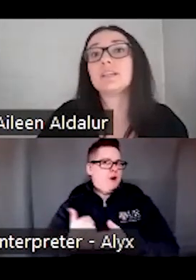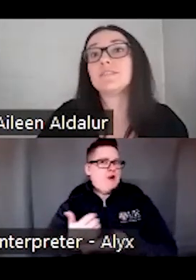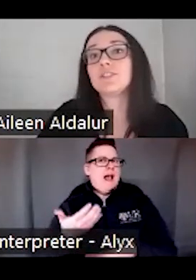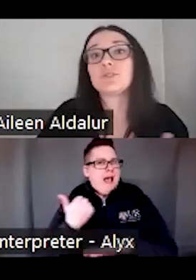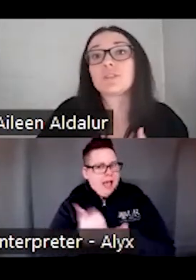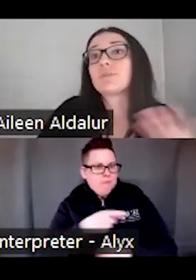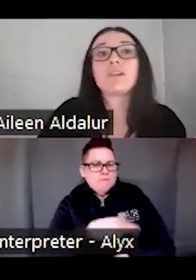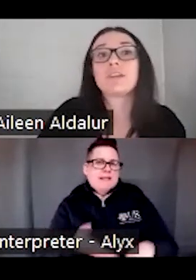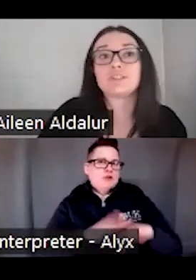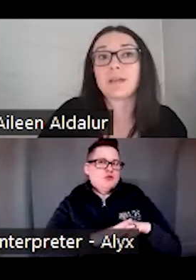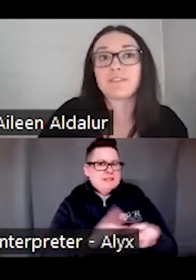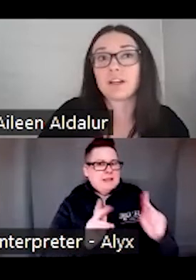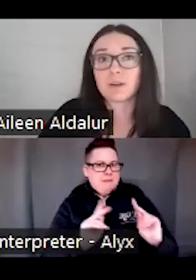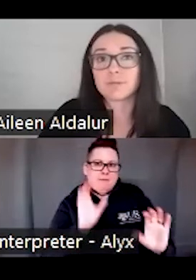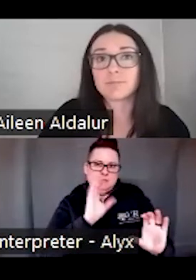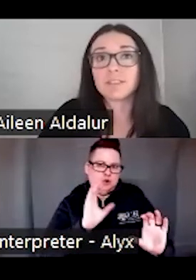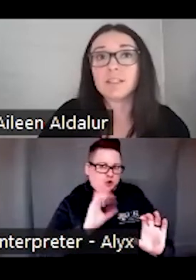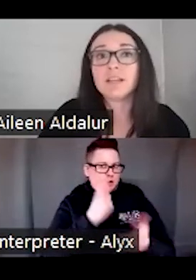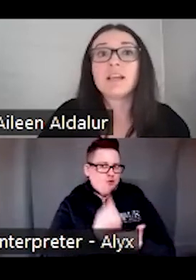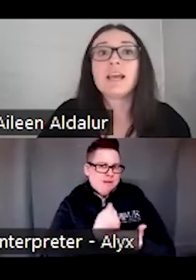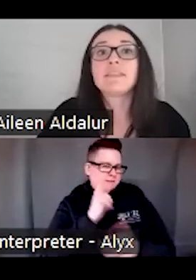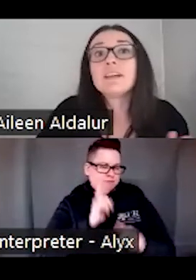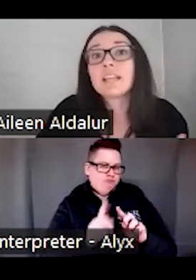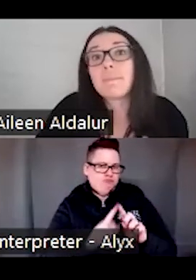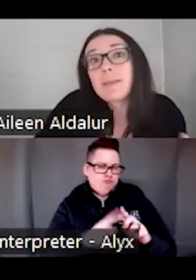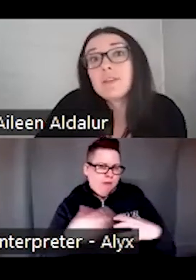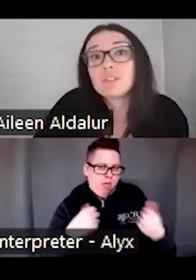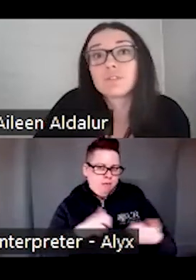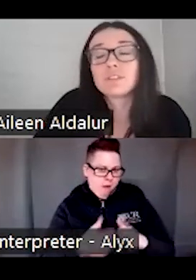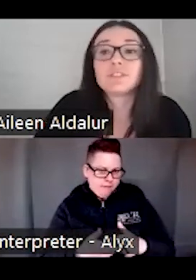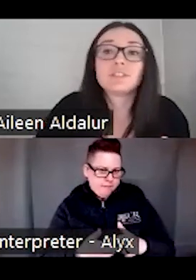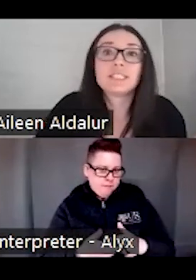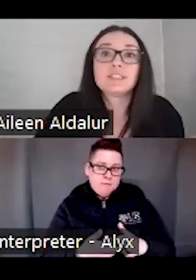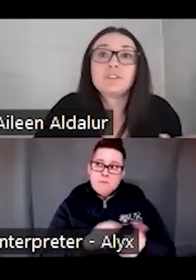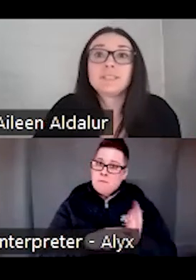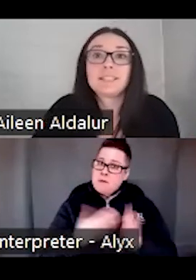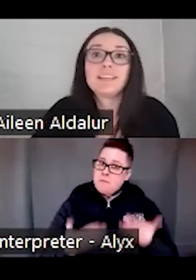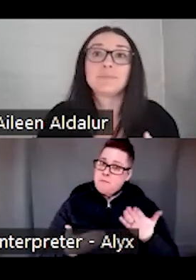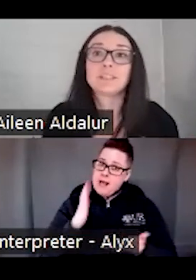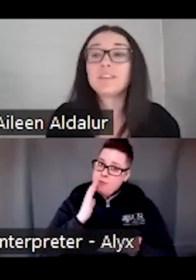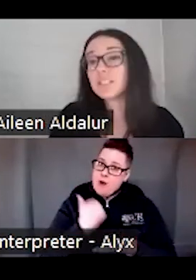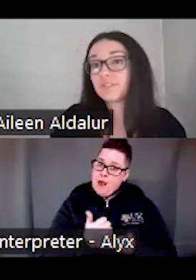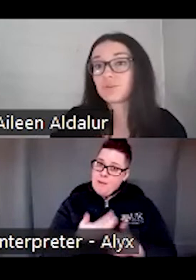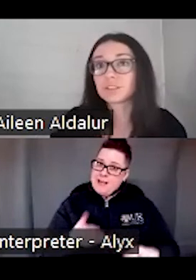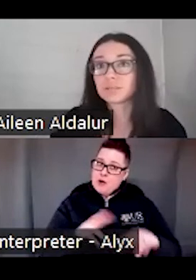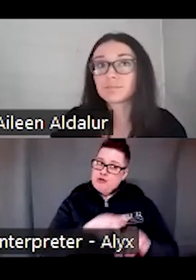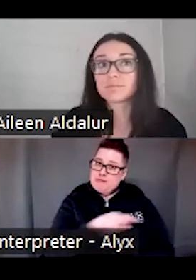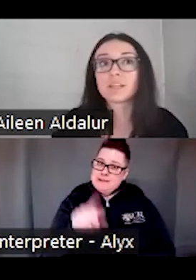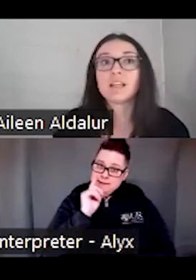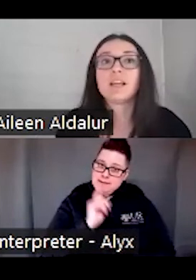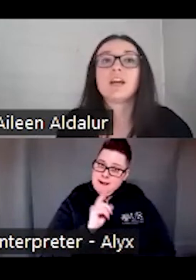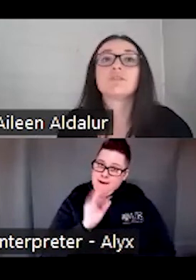seeking among individuals with a broad range of behavioral health problems. And thus, it may be useful for increasing treatment seeking among deaf